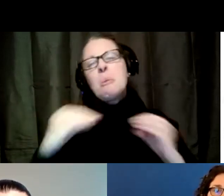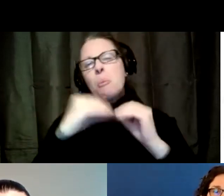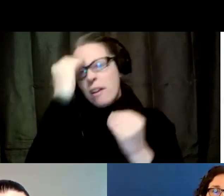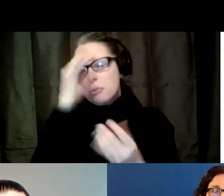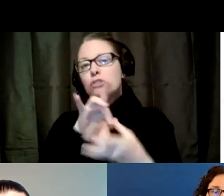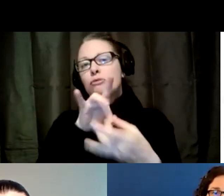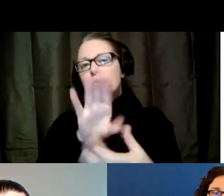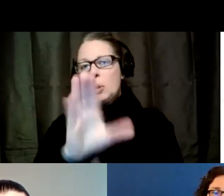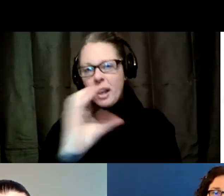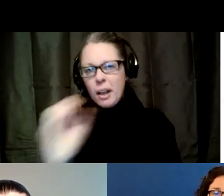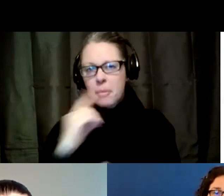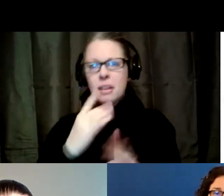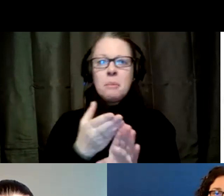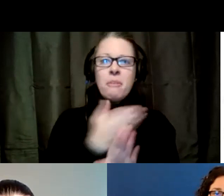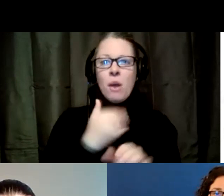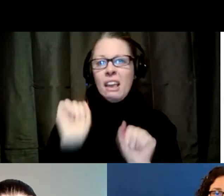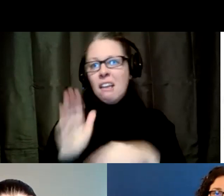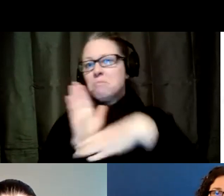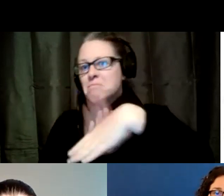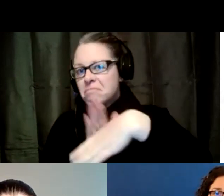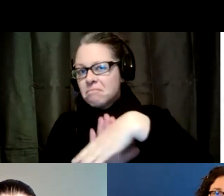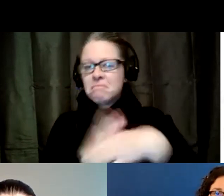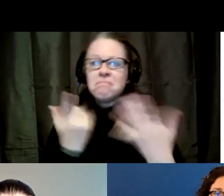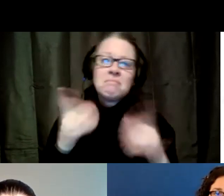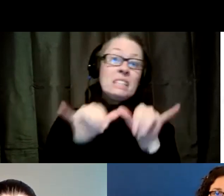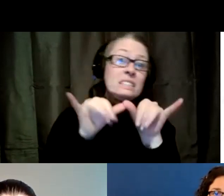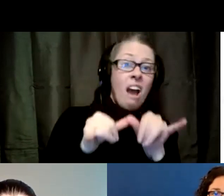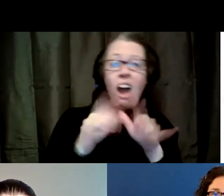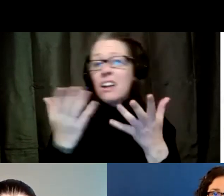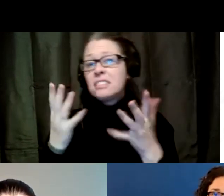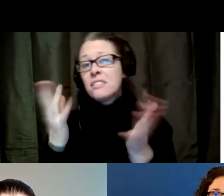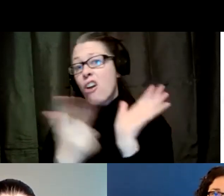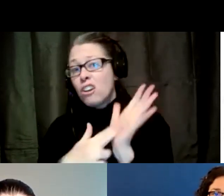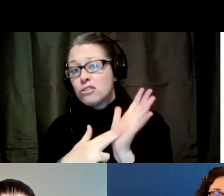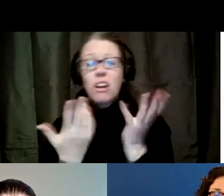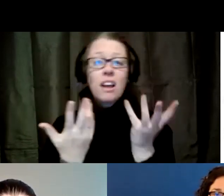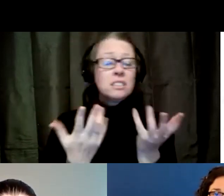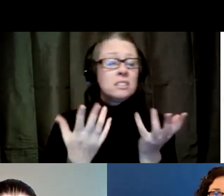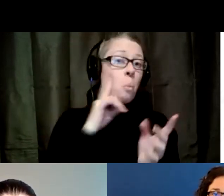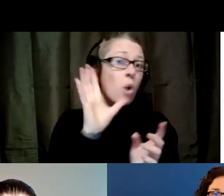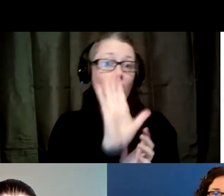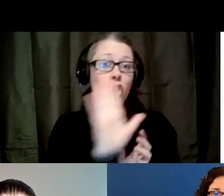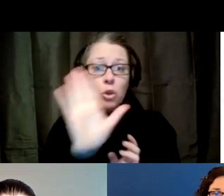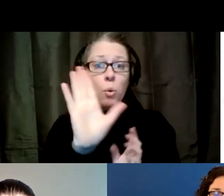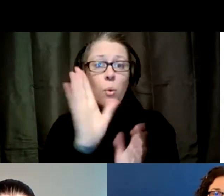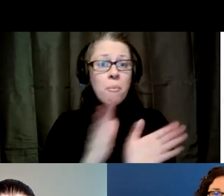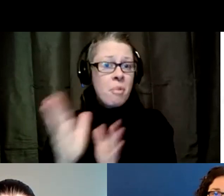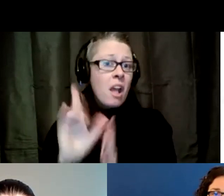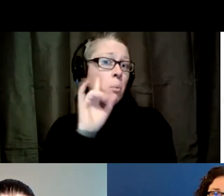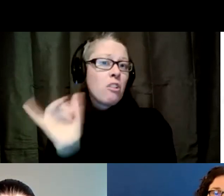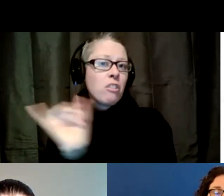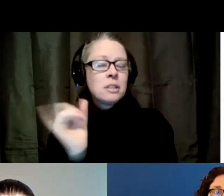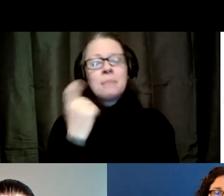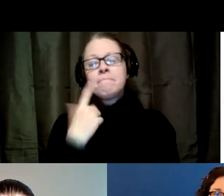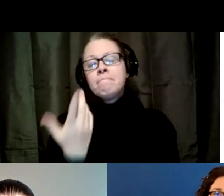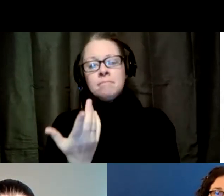about your company and the size and the type of contracts that you're after. And that way we could better guide you. But it's kind of,